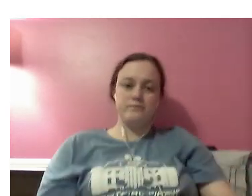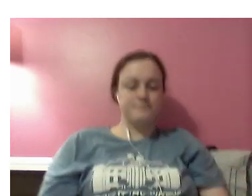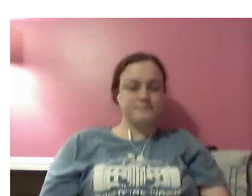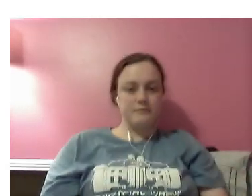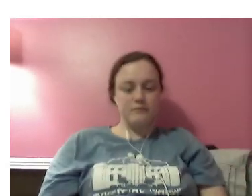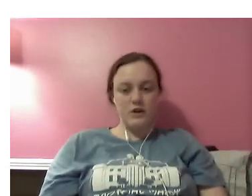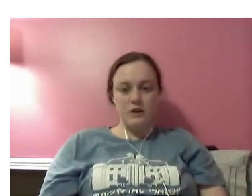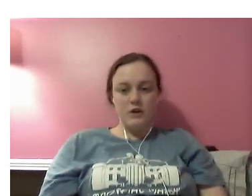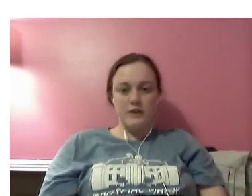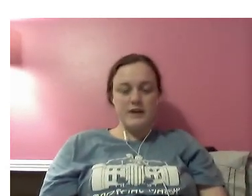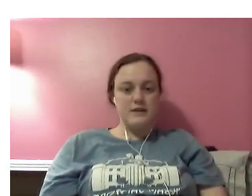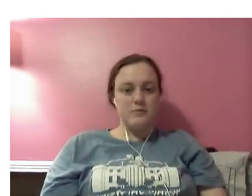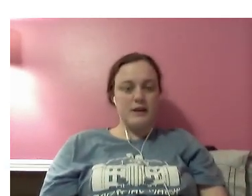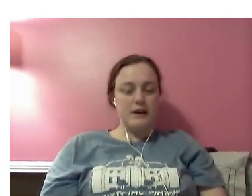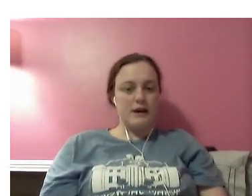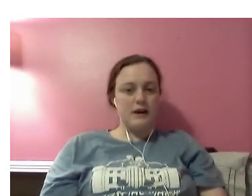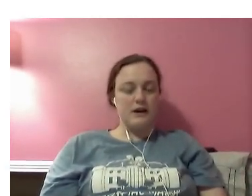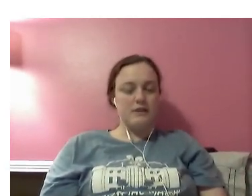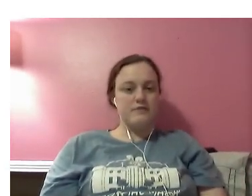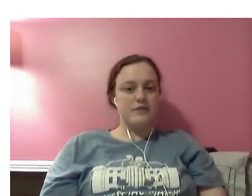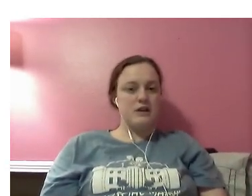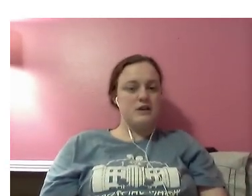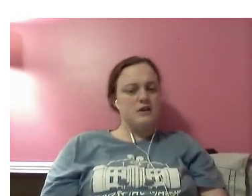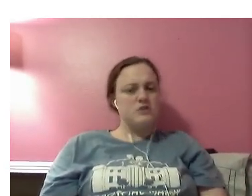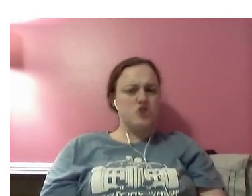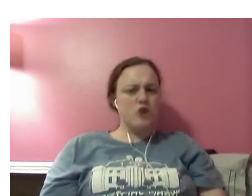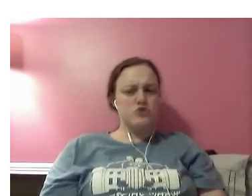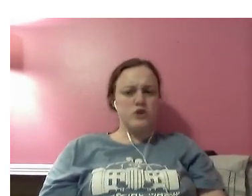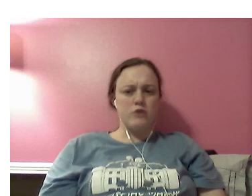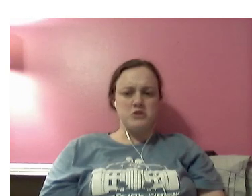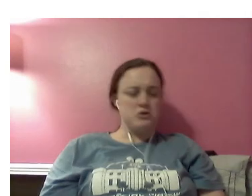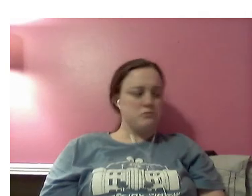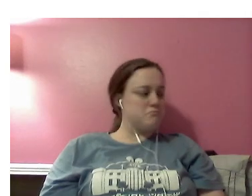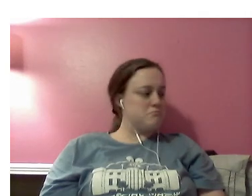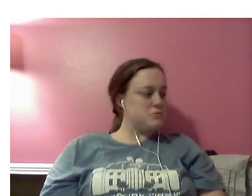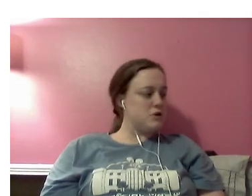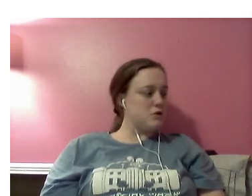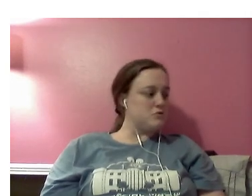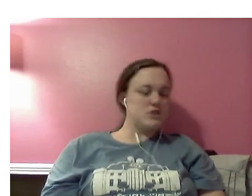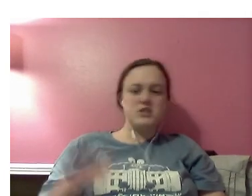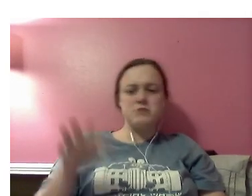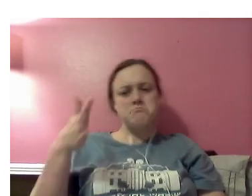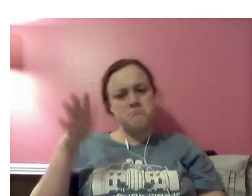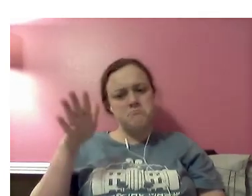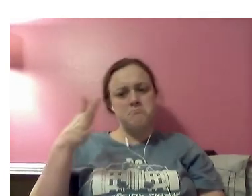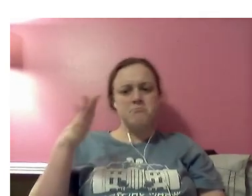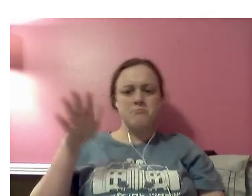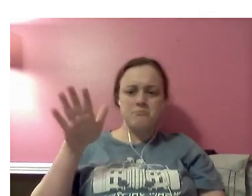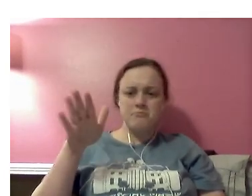New. Okay, then we have so new. So just